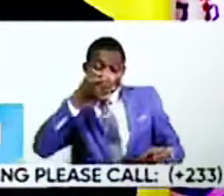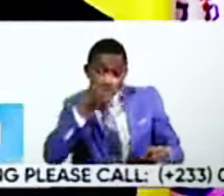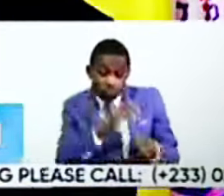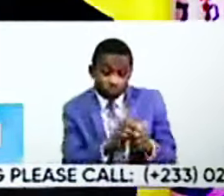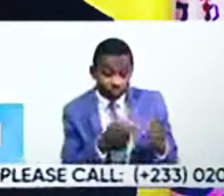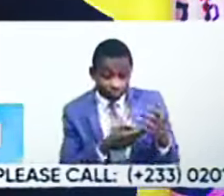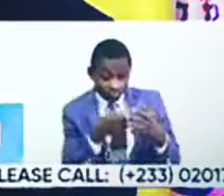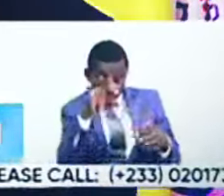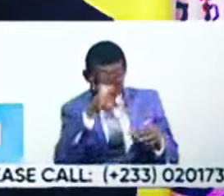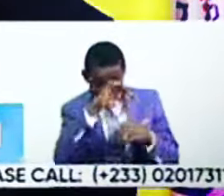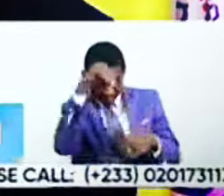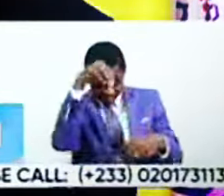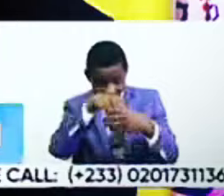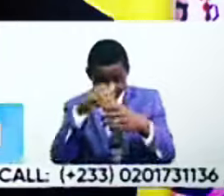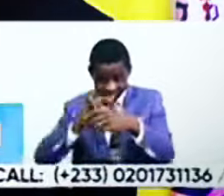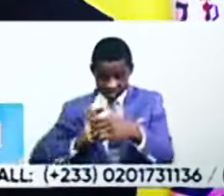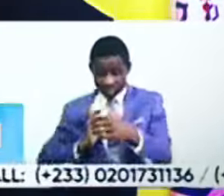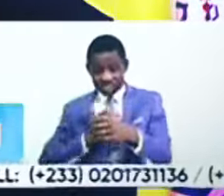He